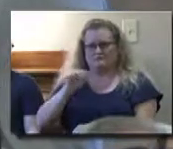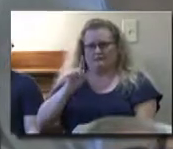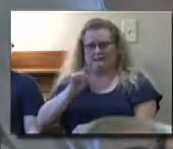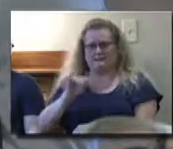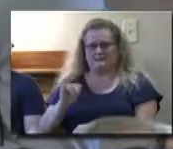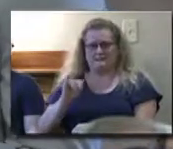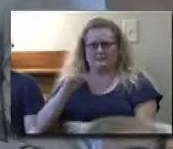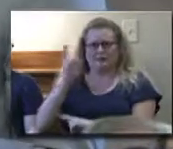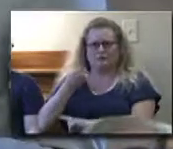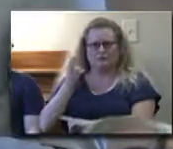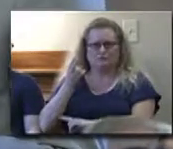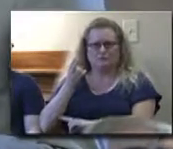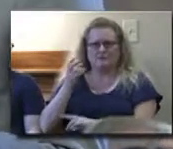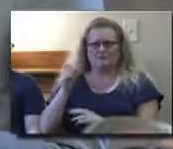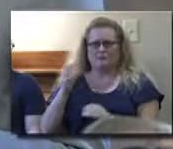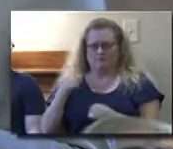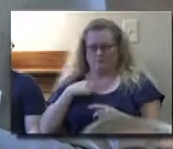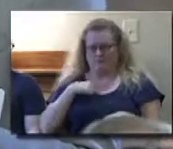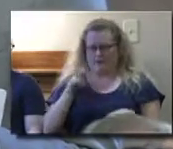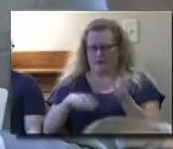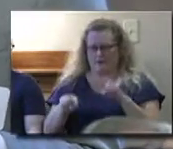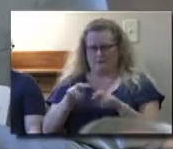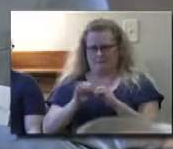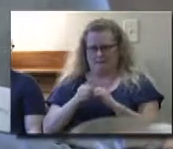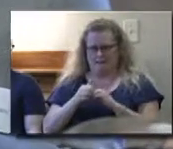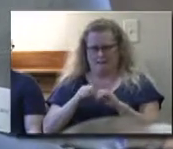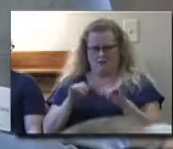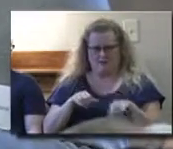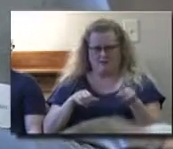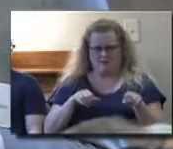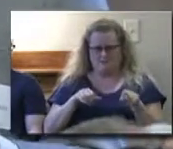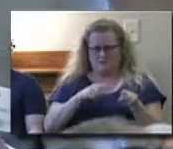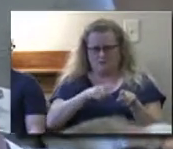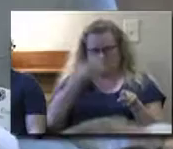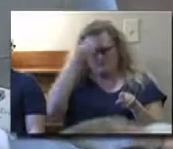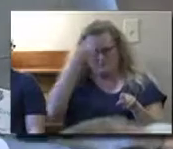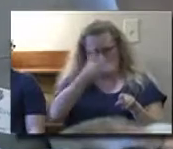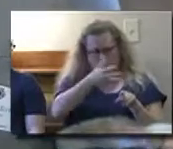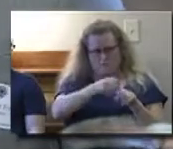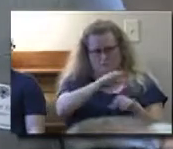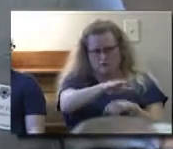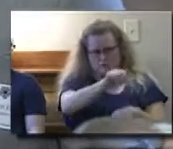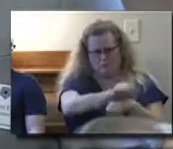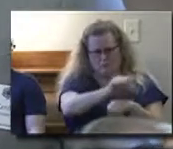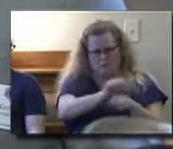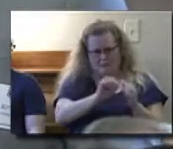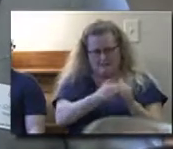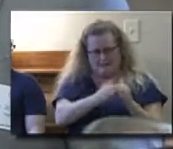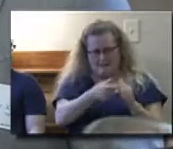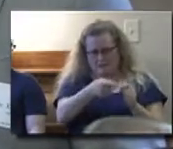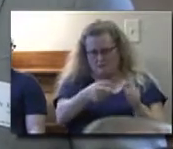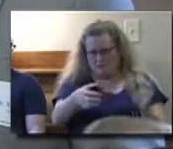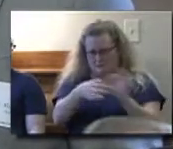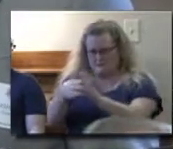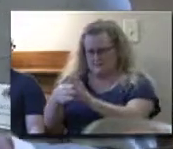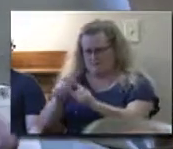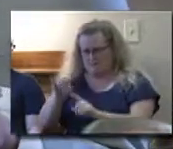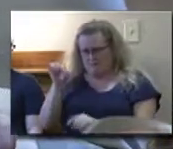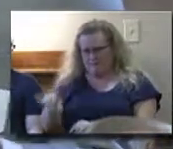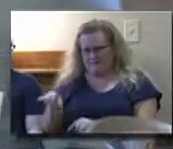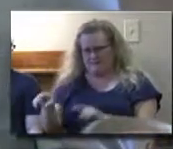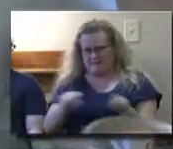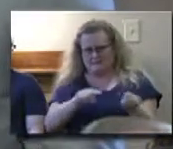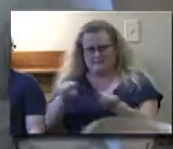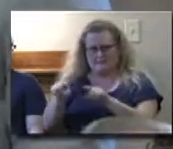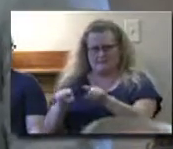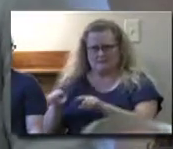history. And so we looked at the way in which she was informed in her work and how the dynamics contributed to